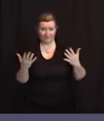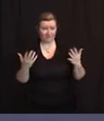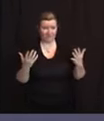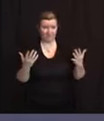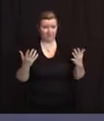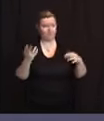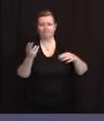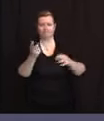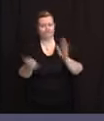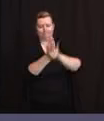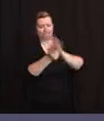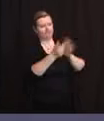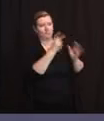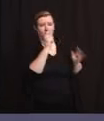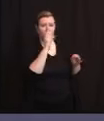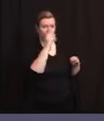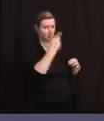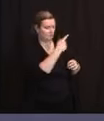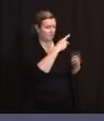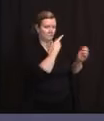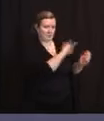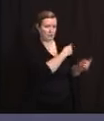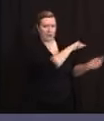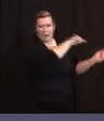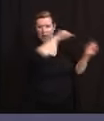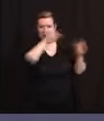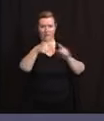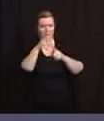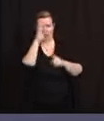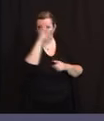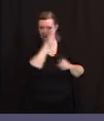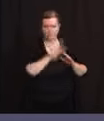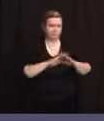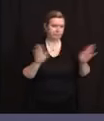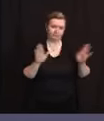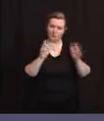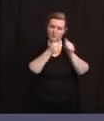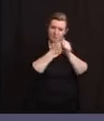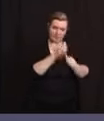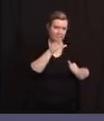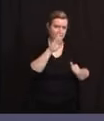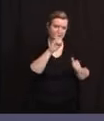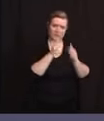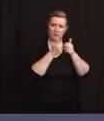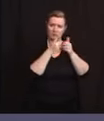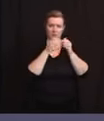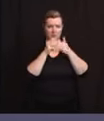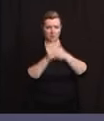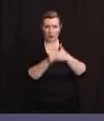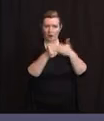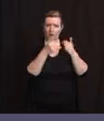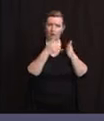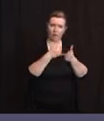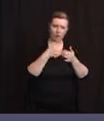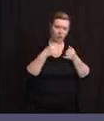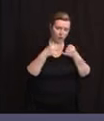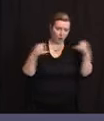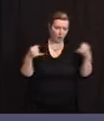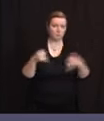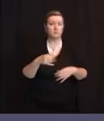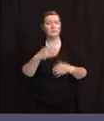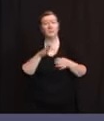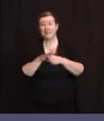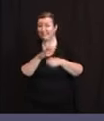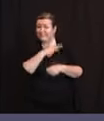the CDC guidance for infection prevention and control, and maintain adequate staffing. You